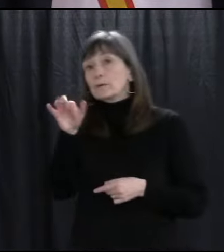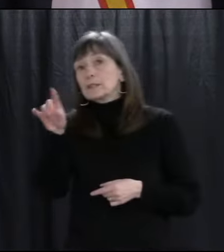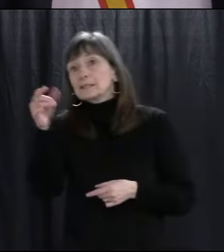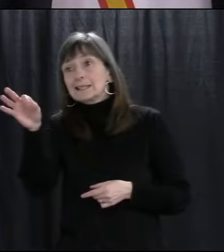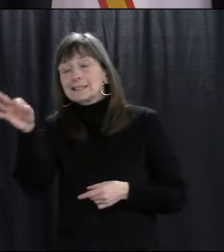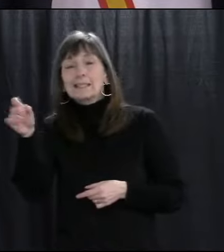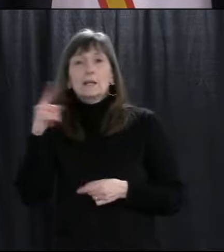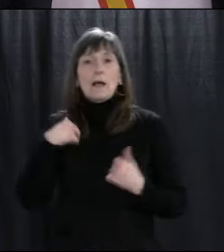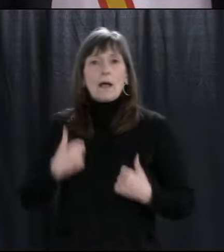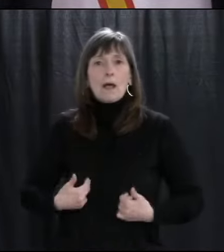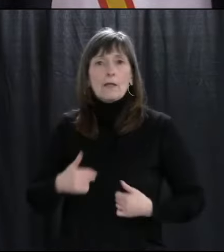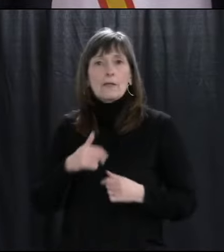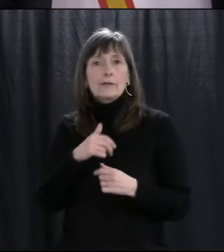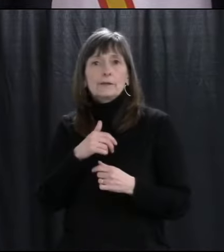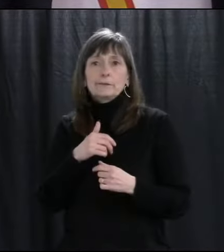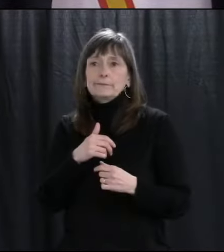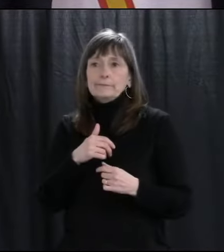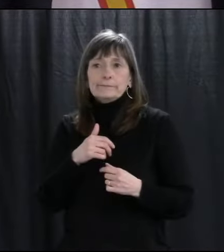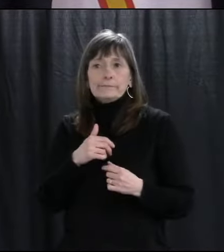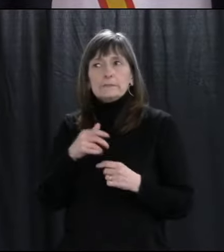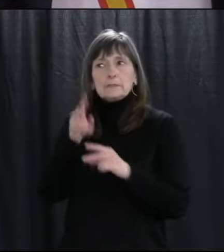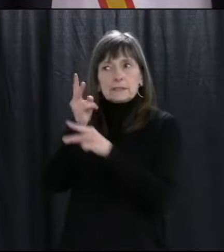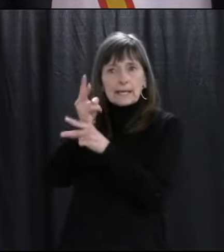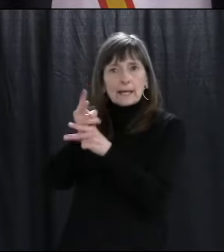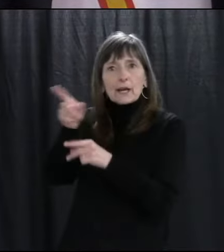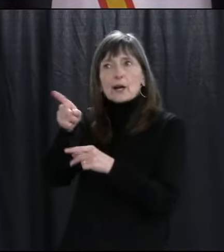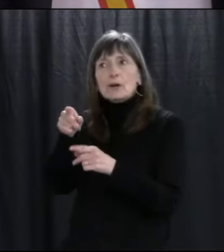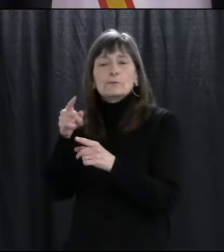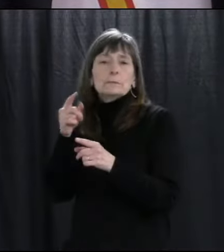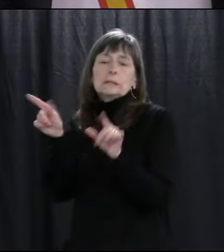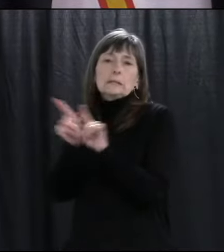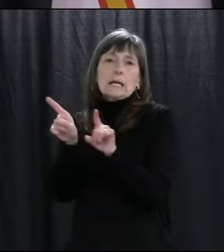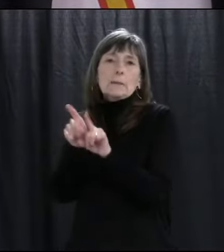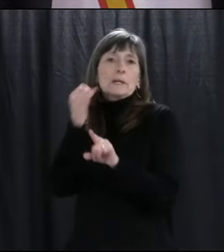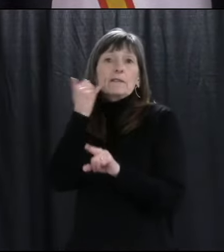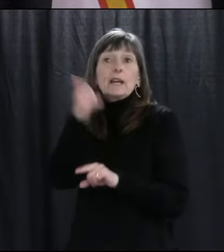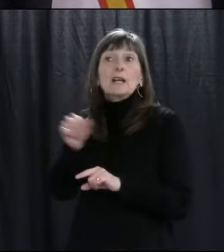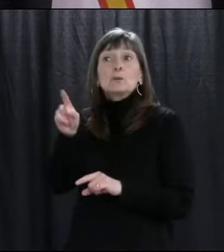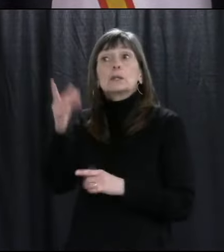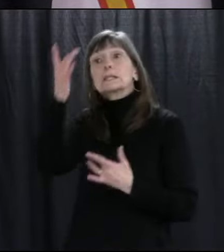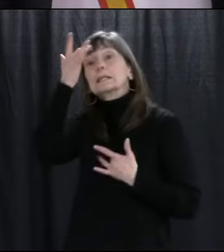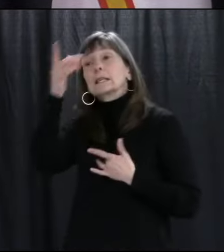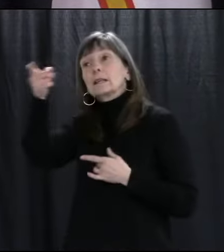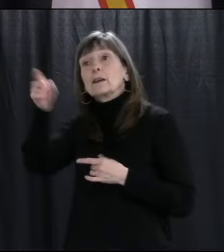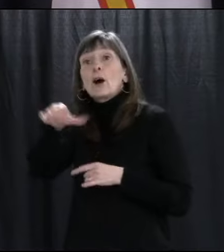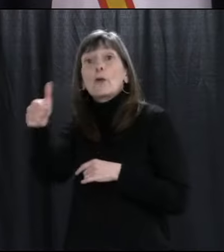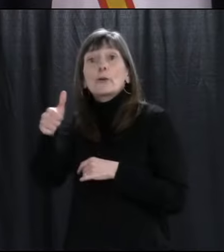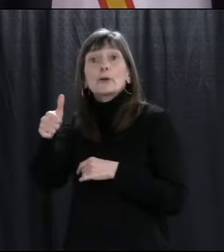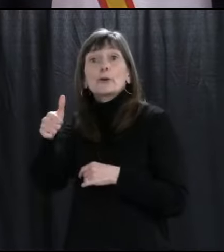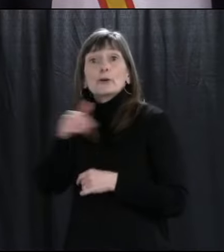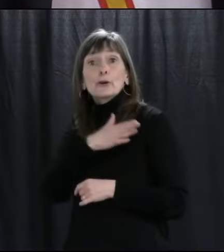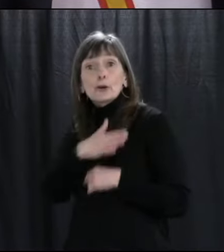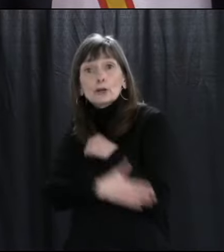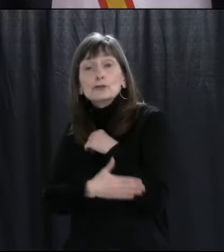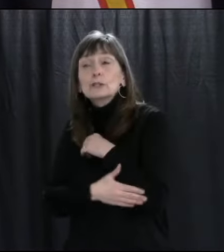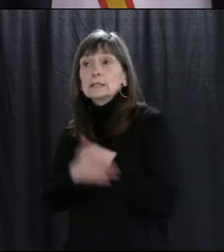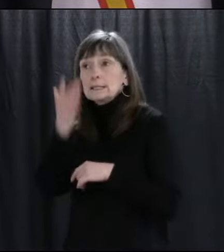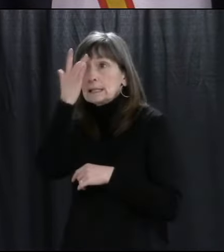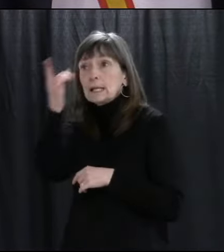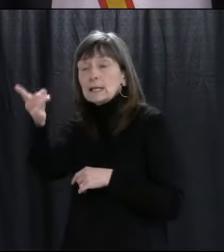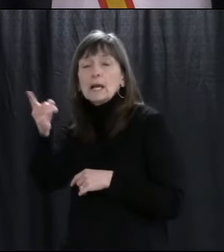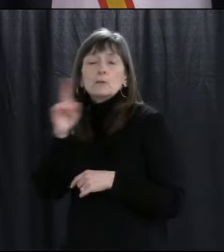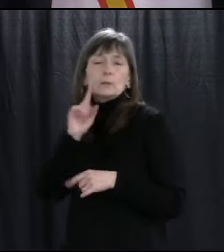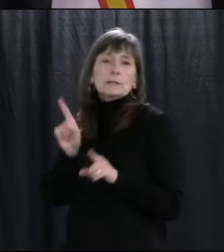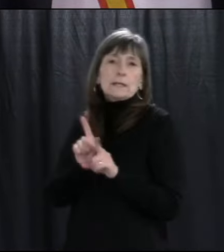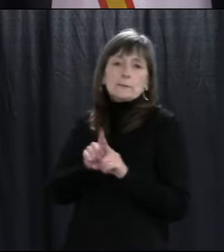else. All the same precautions that we would put in place for anyone who presented to an acute care hospital with COVID-19 will be in place for